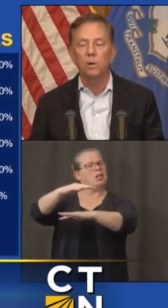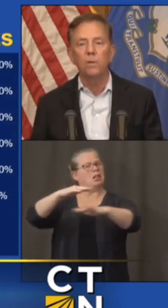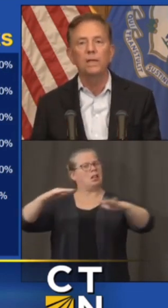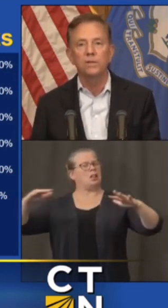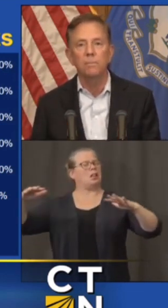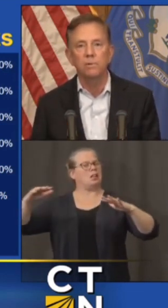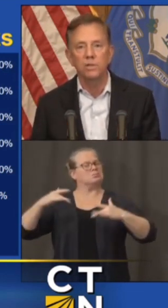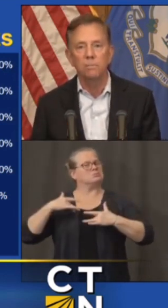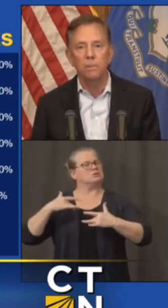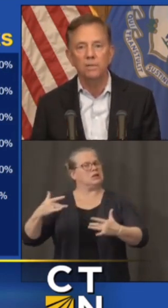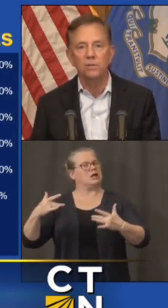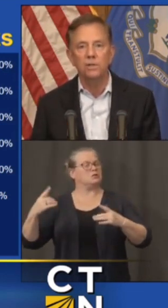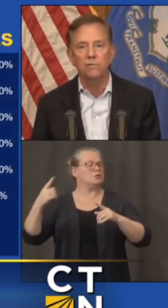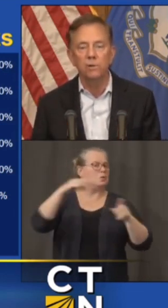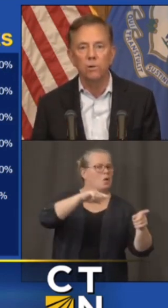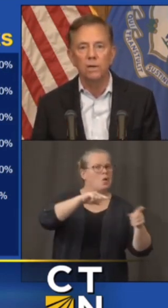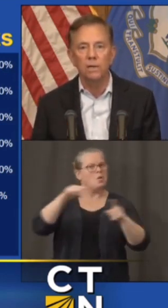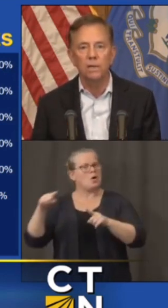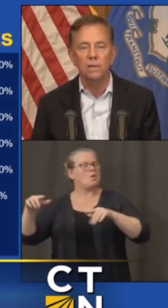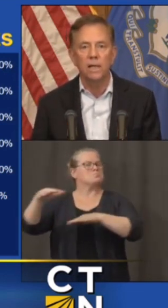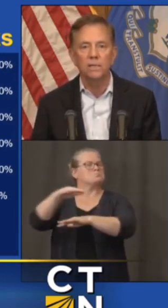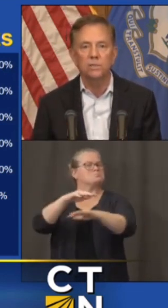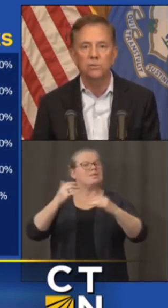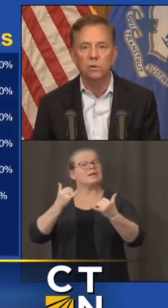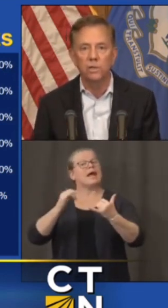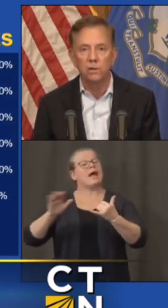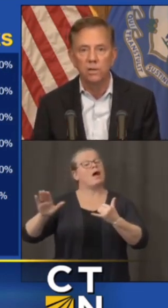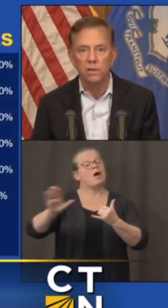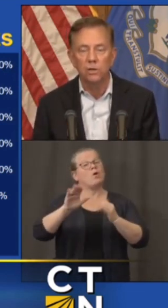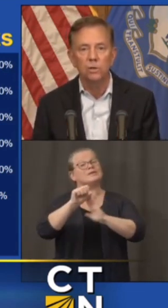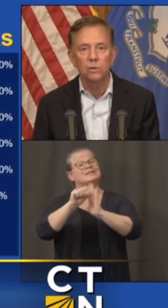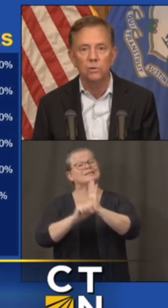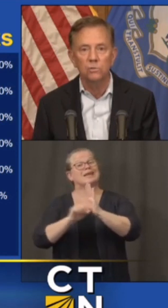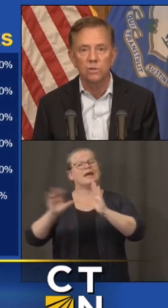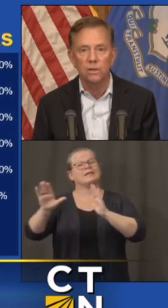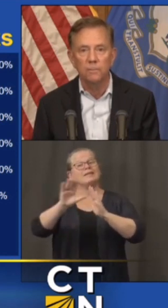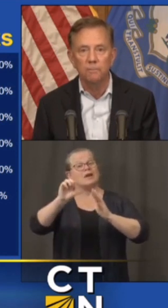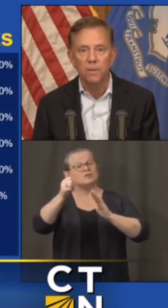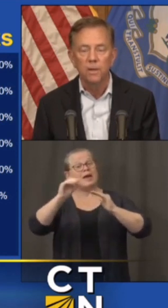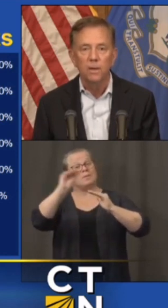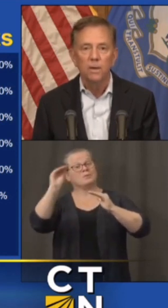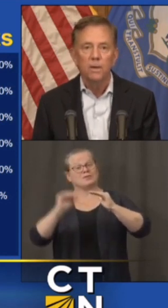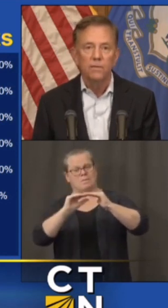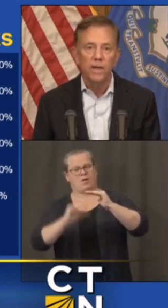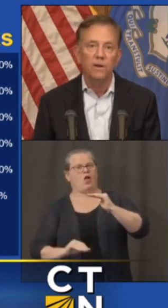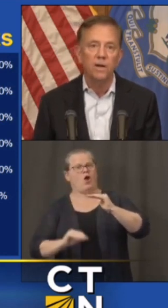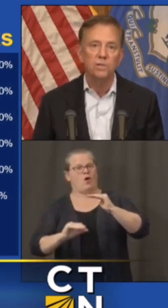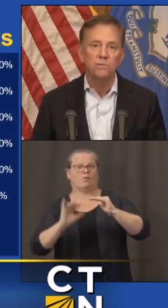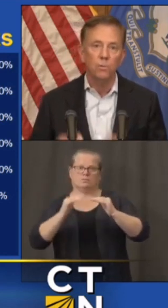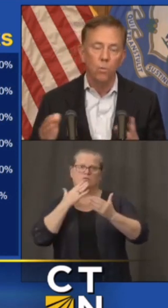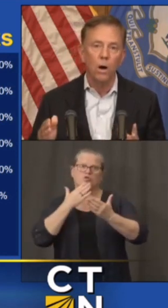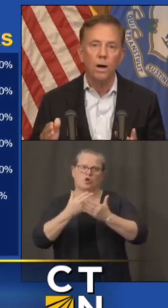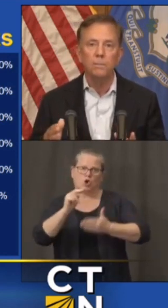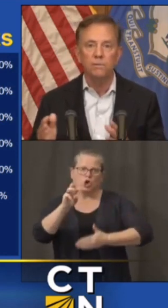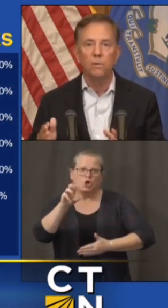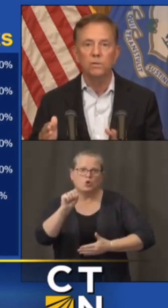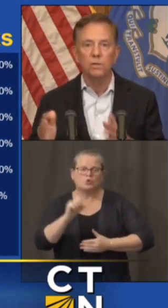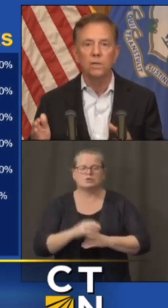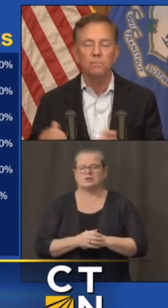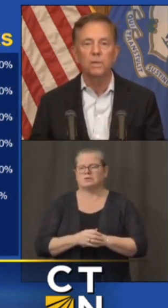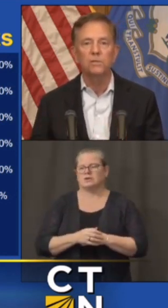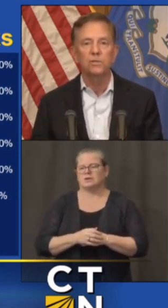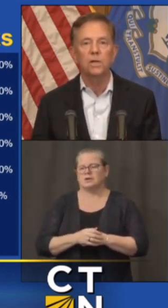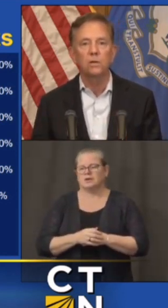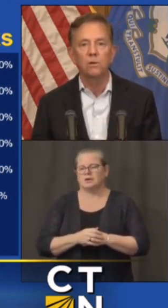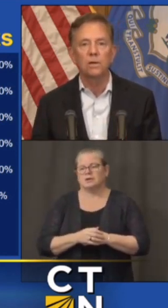now below that 10% positivity rate, and that's extraordinarily good news. If you have a cousin from Guam,